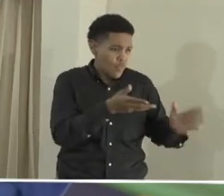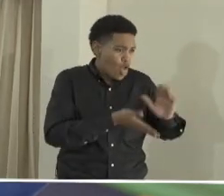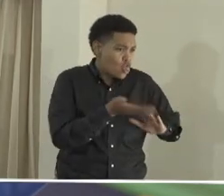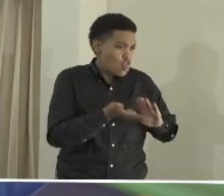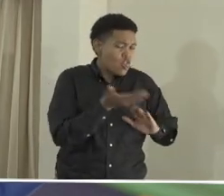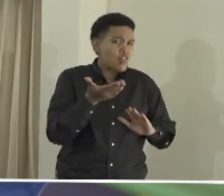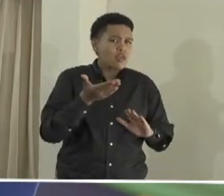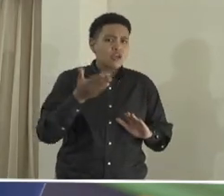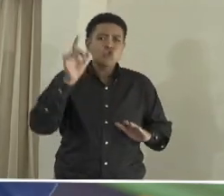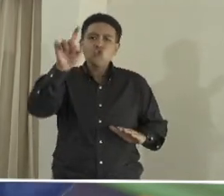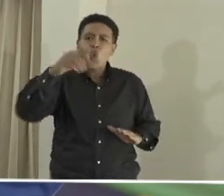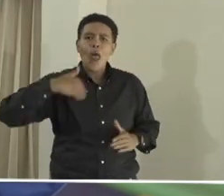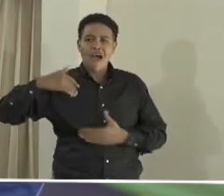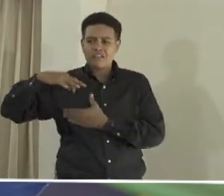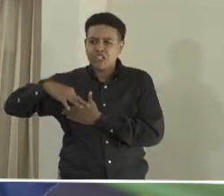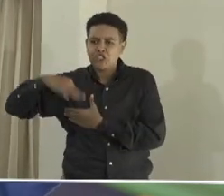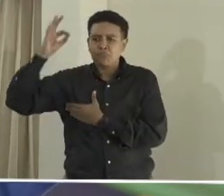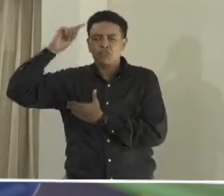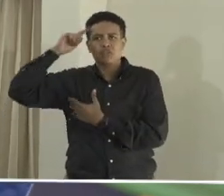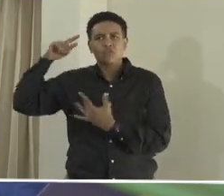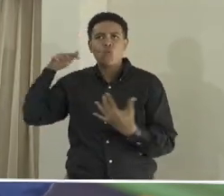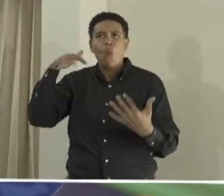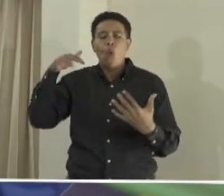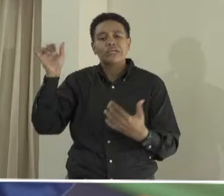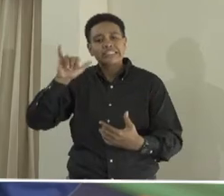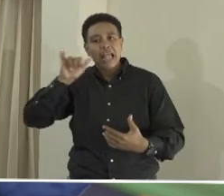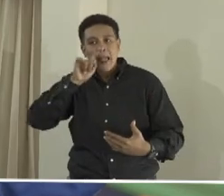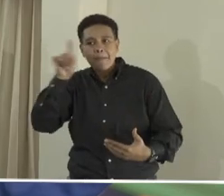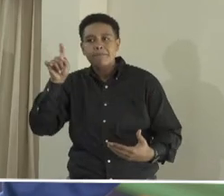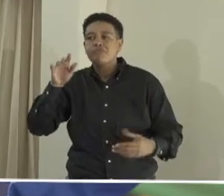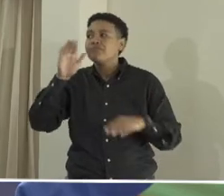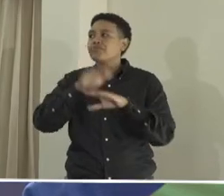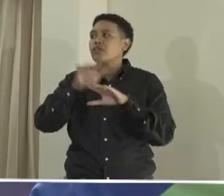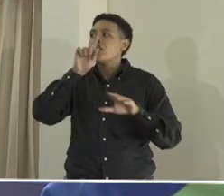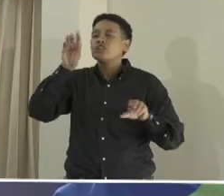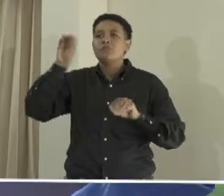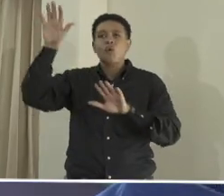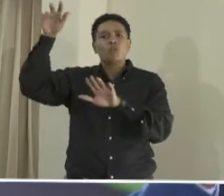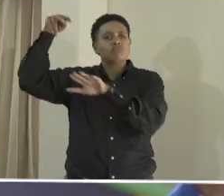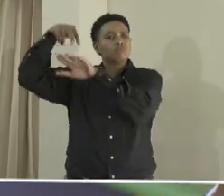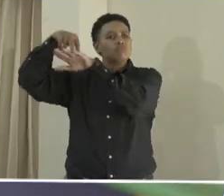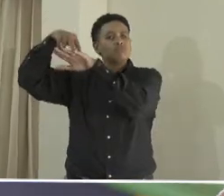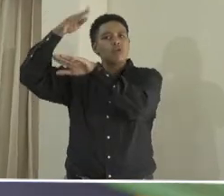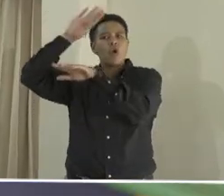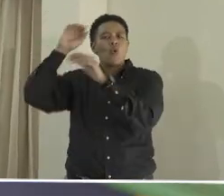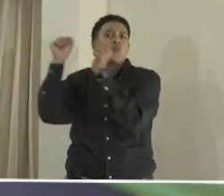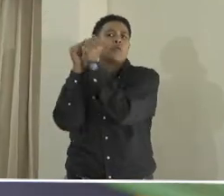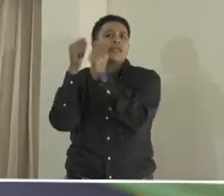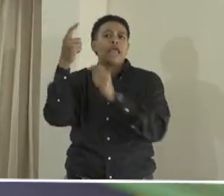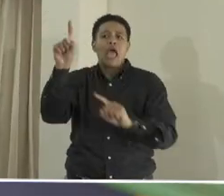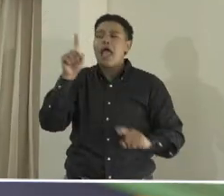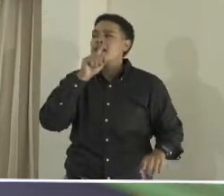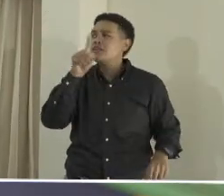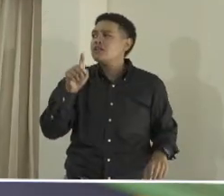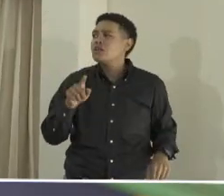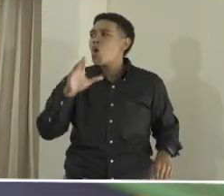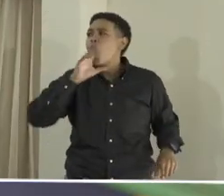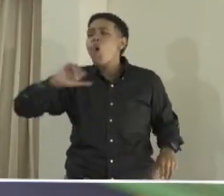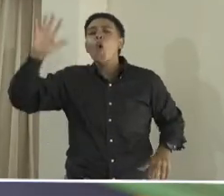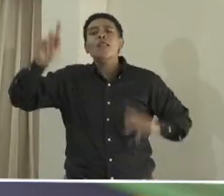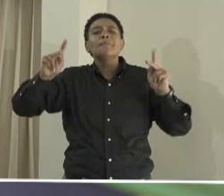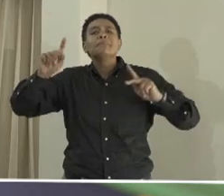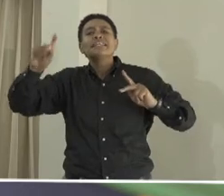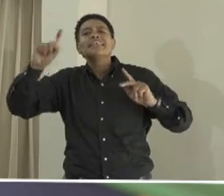there ought to be a spiritual war being raged on the mountaintop. And we older folks need to